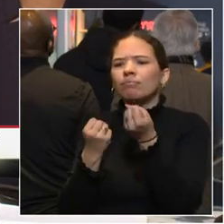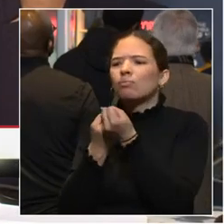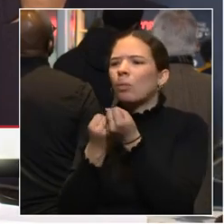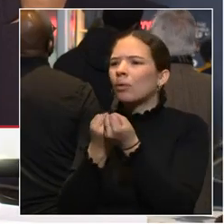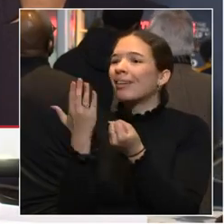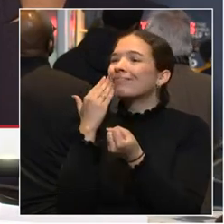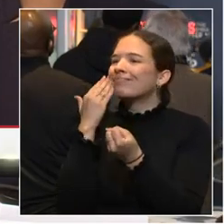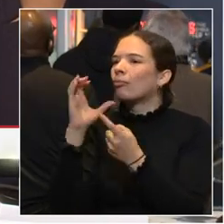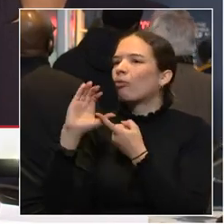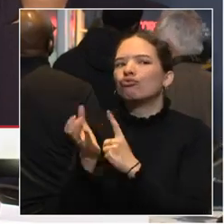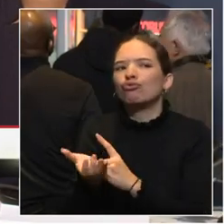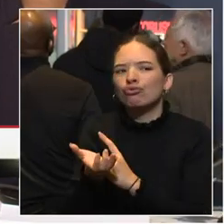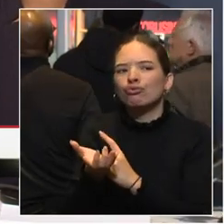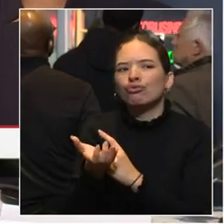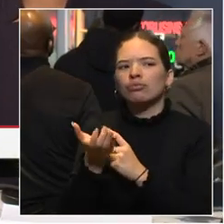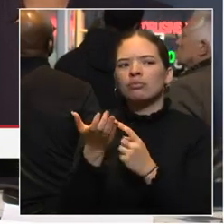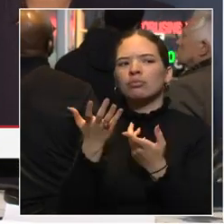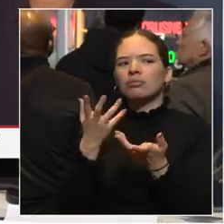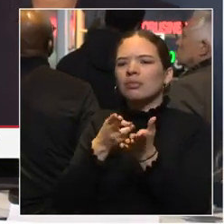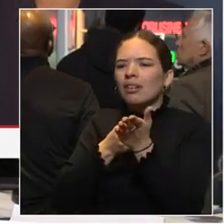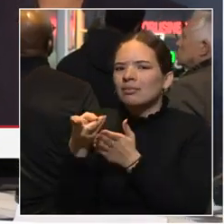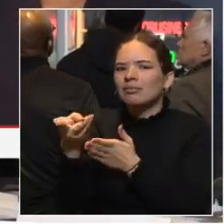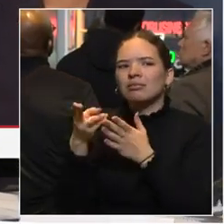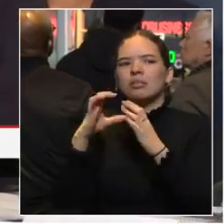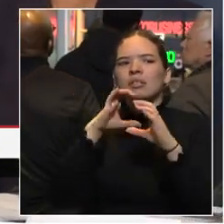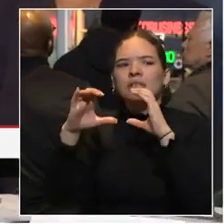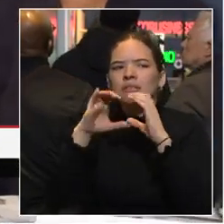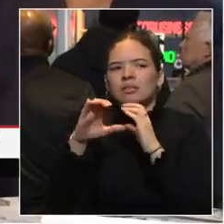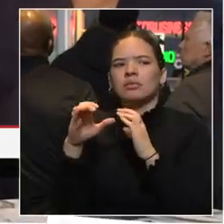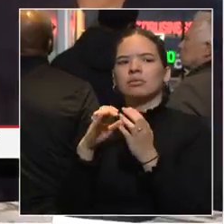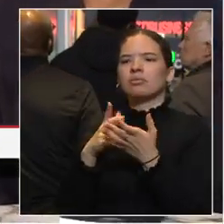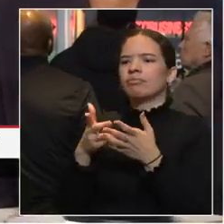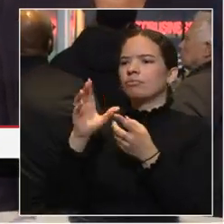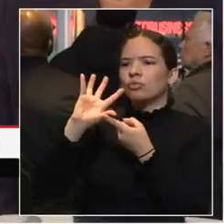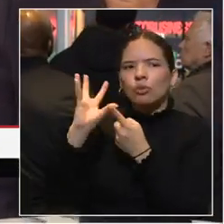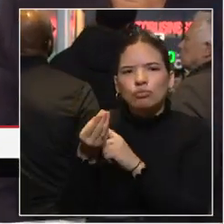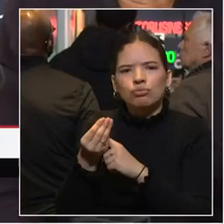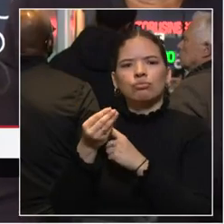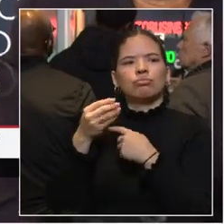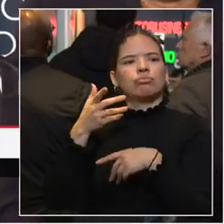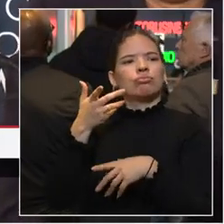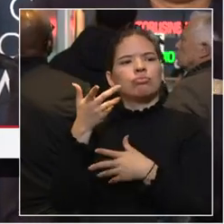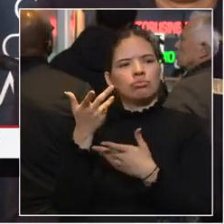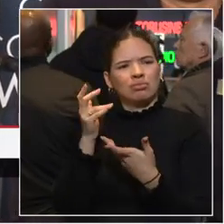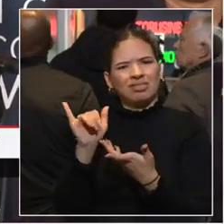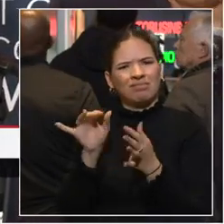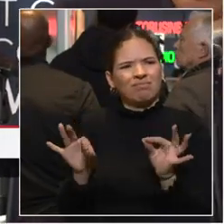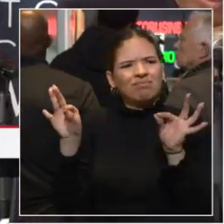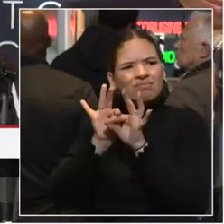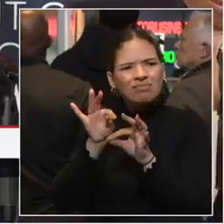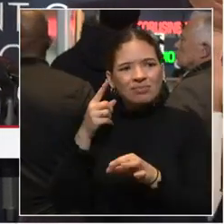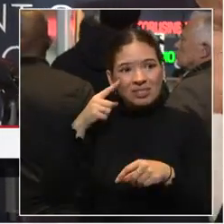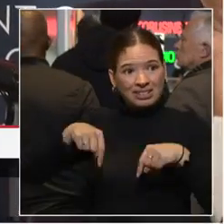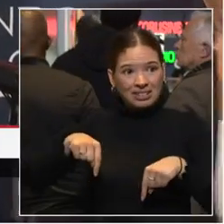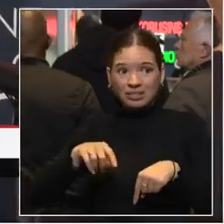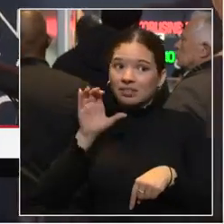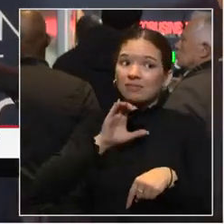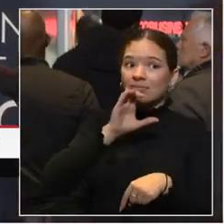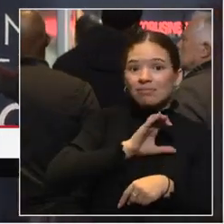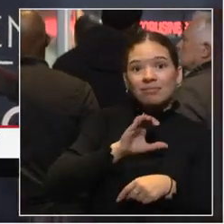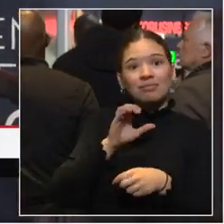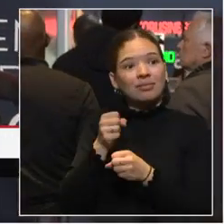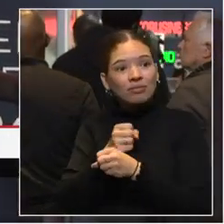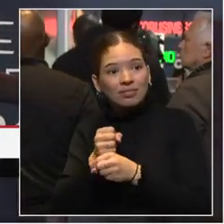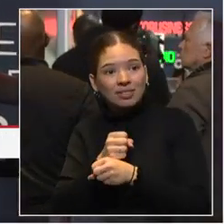honest conversation culture. So that's something we've done here, being able to have people be able to call an honest conversation. Like,